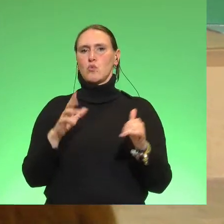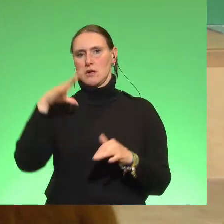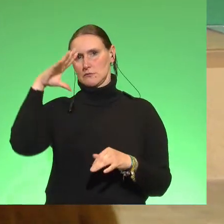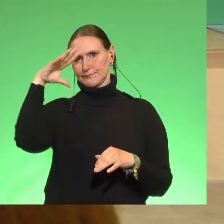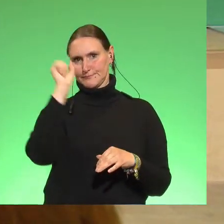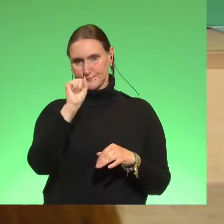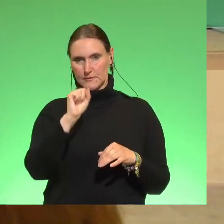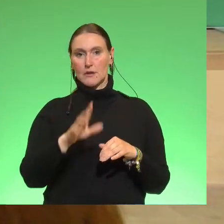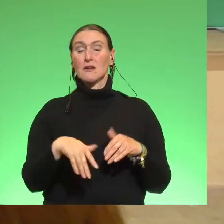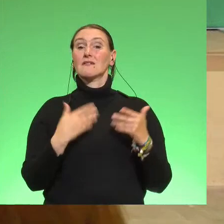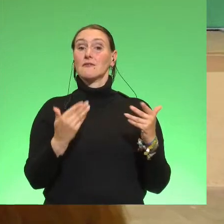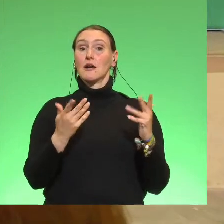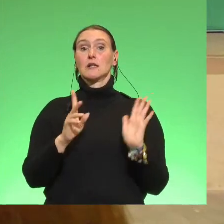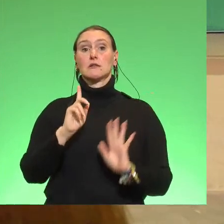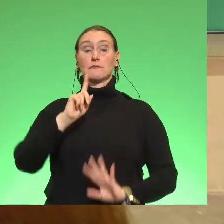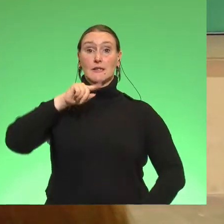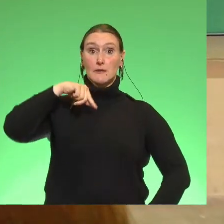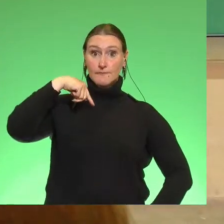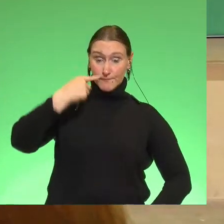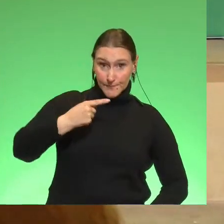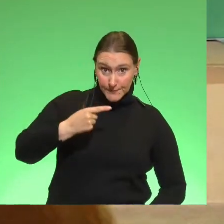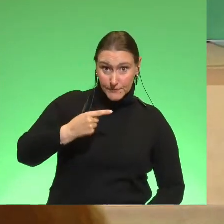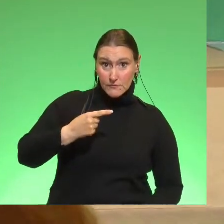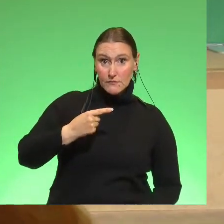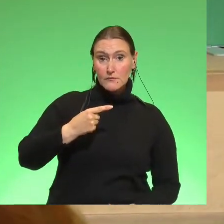in the language of